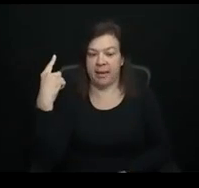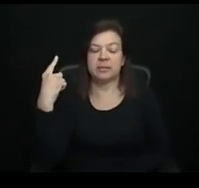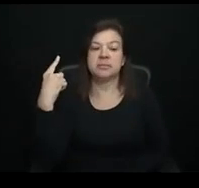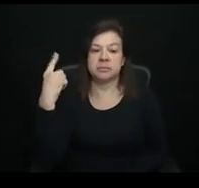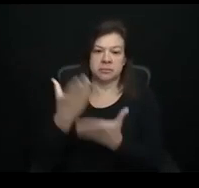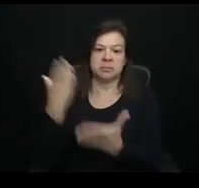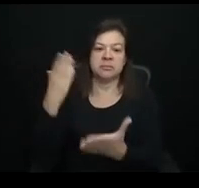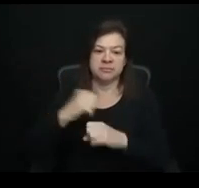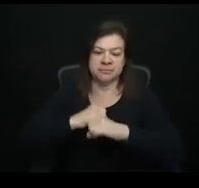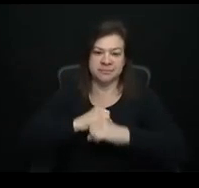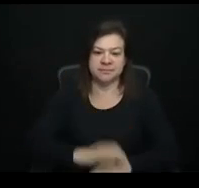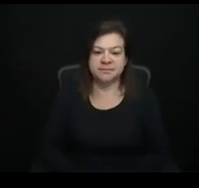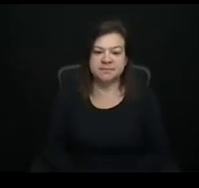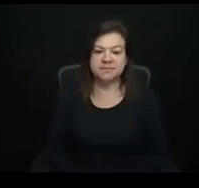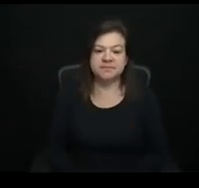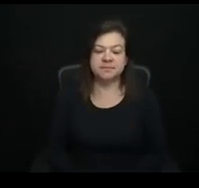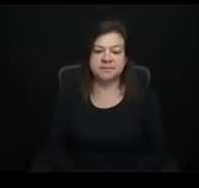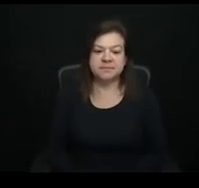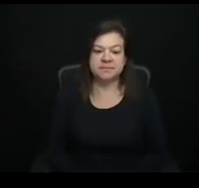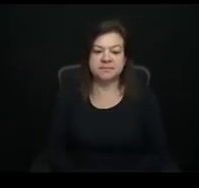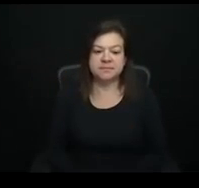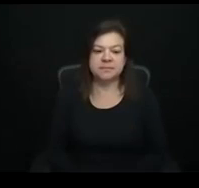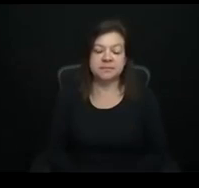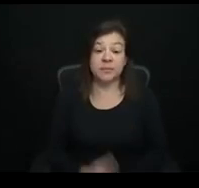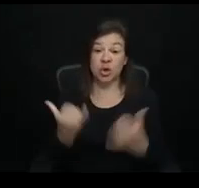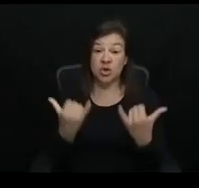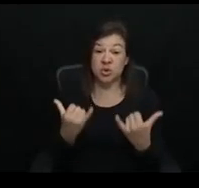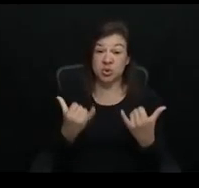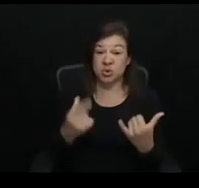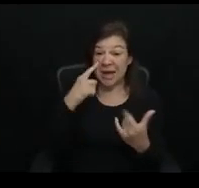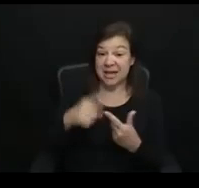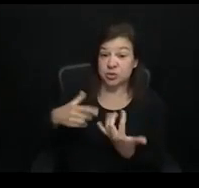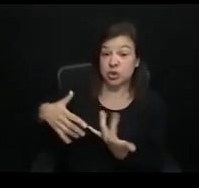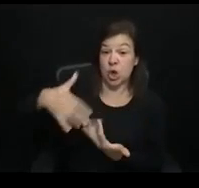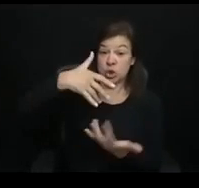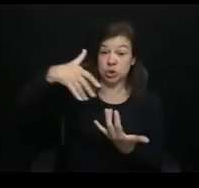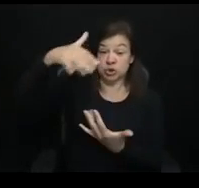secure. Today we're burning, if any of you saw smoke in the air, it's because